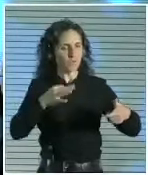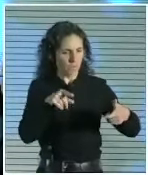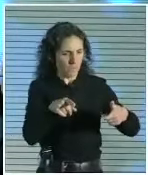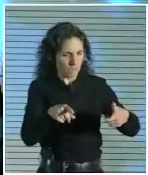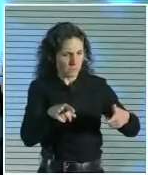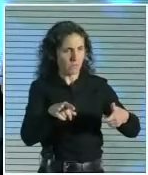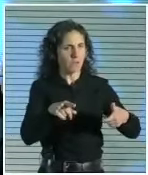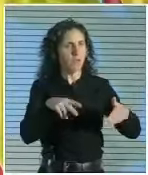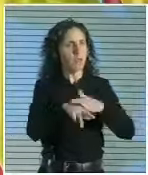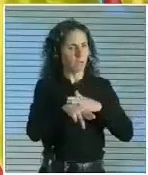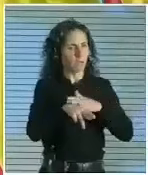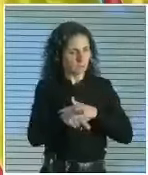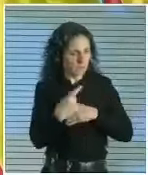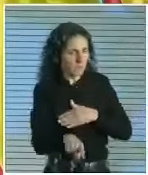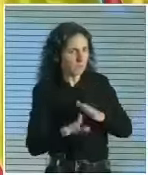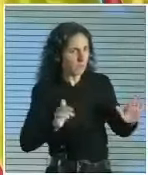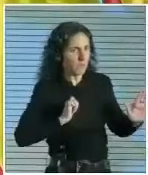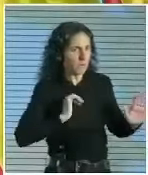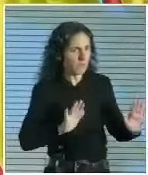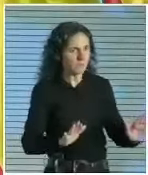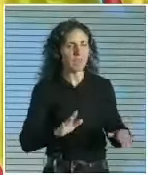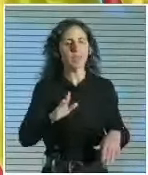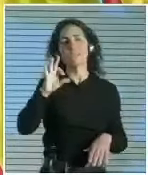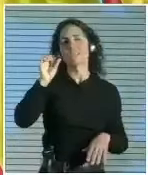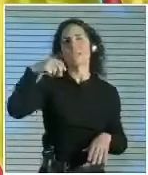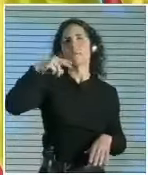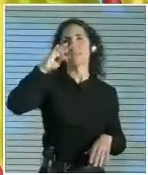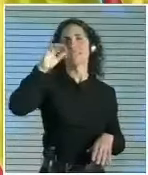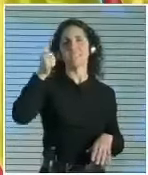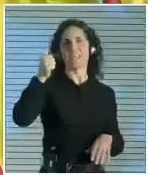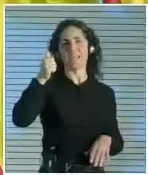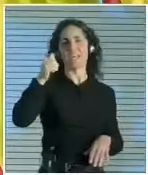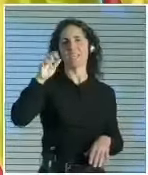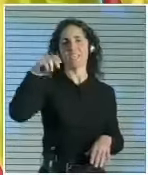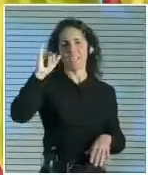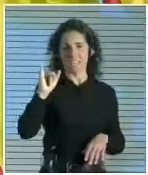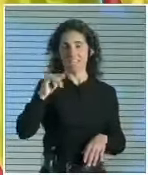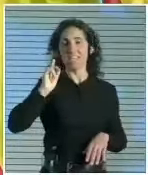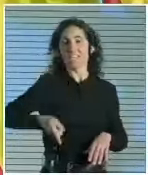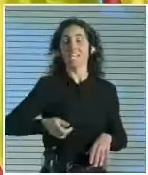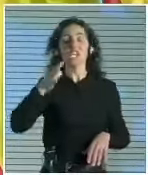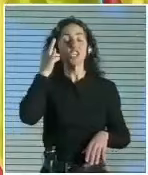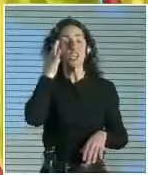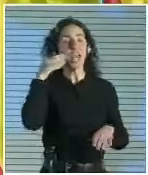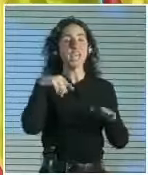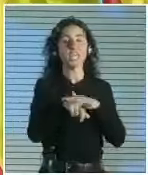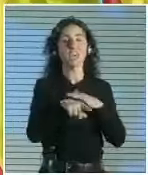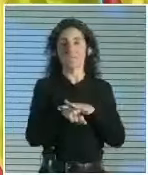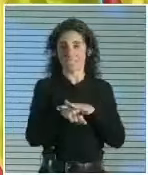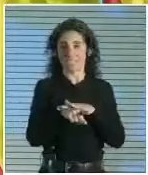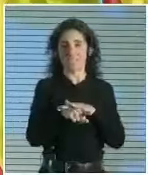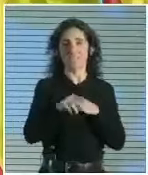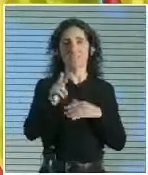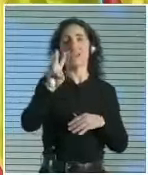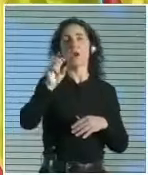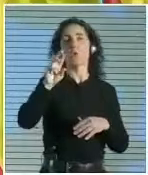speaker is Samantha Kenny. She is Senior Program Officer in the World Wildlife Fund, and